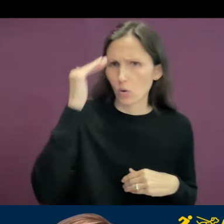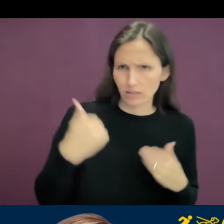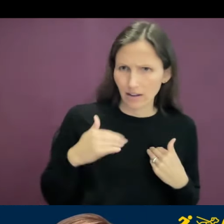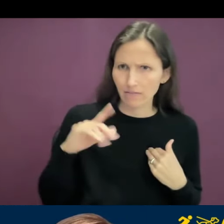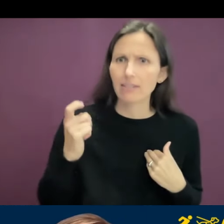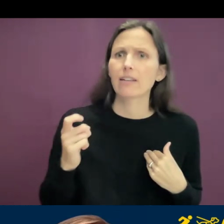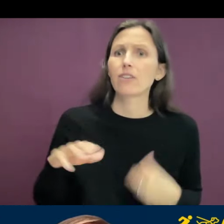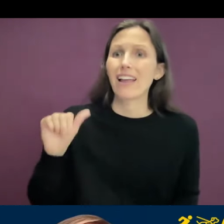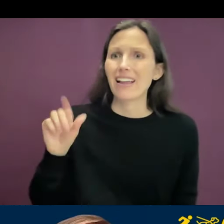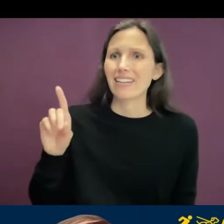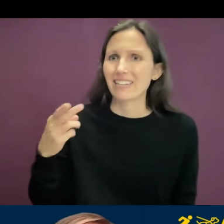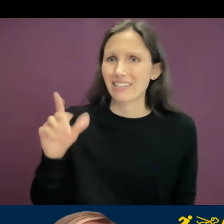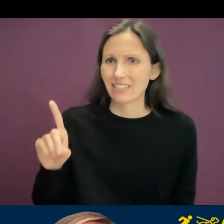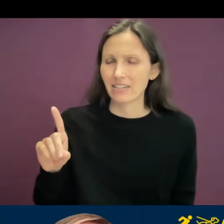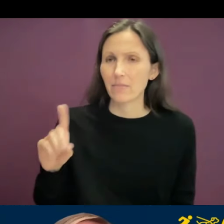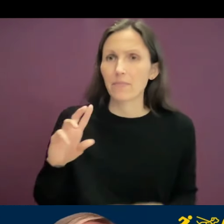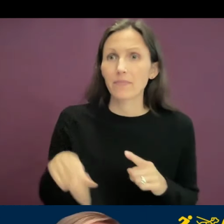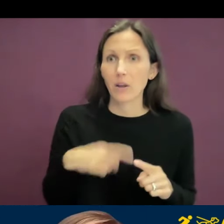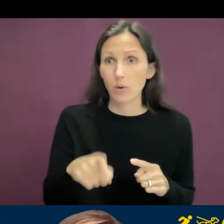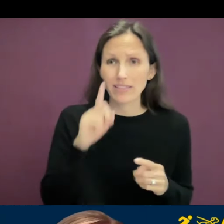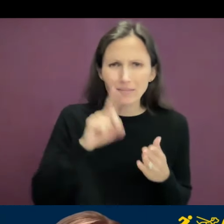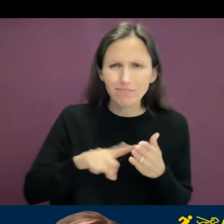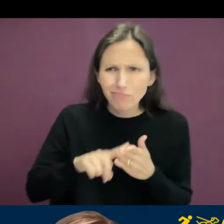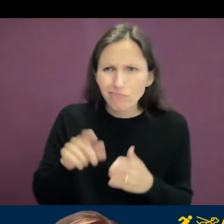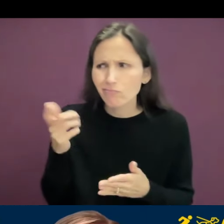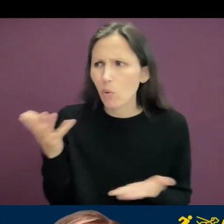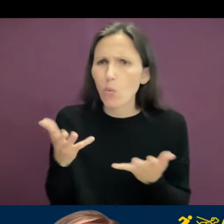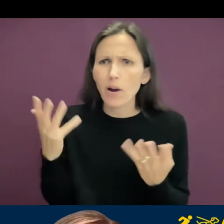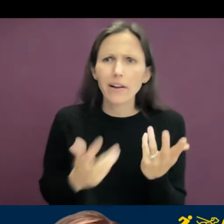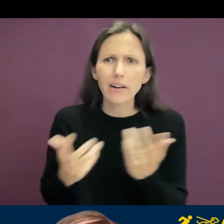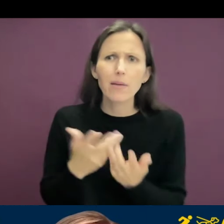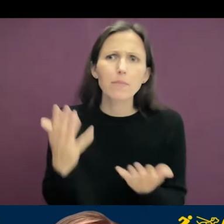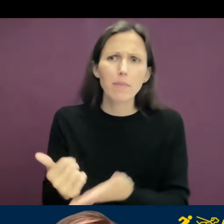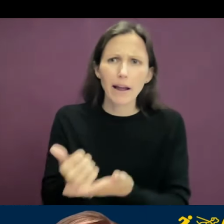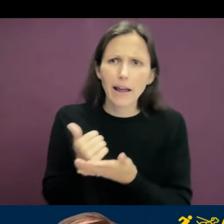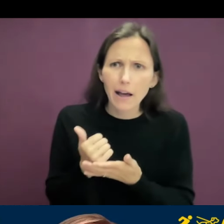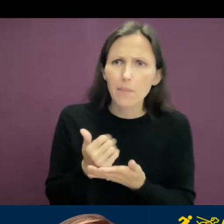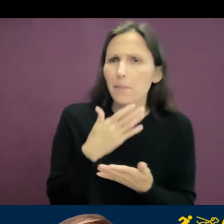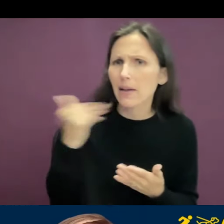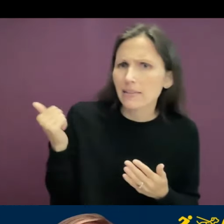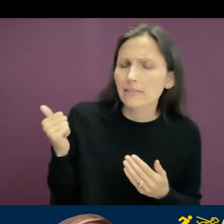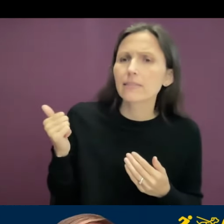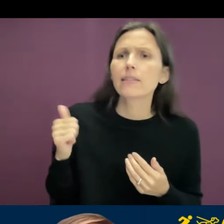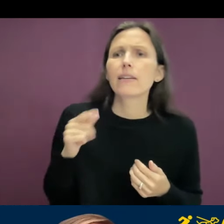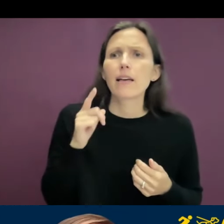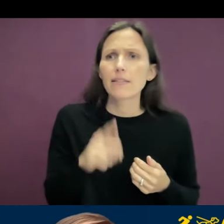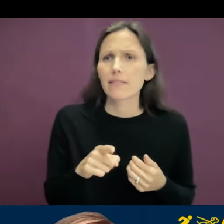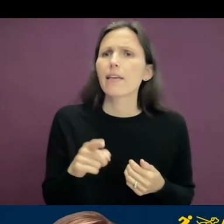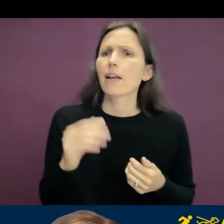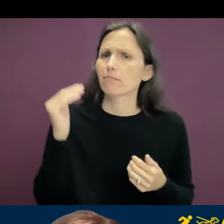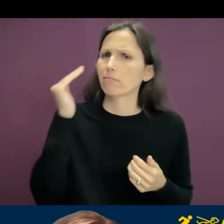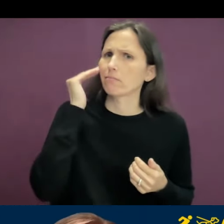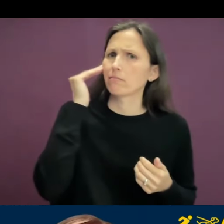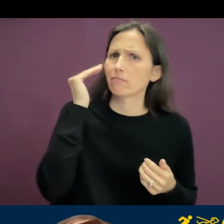of ADHD. And when they're looking at what accommodations might be most helpful for them in the workplace, they are aware that